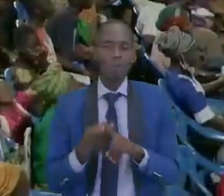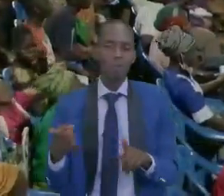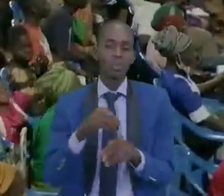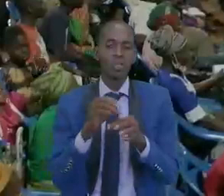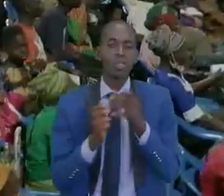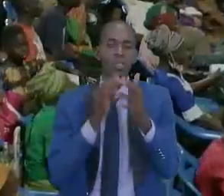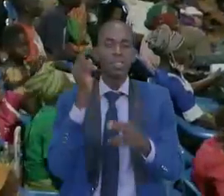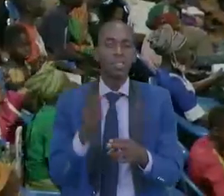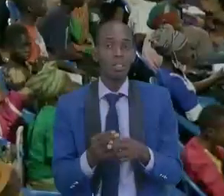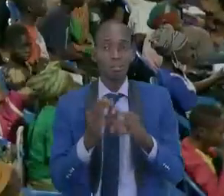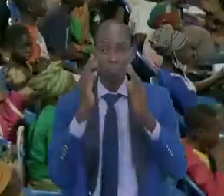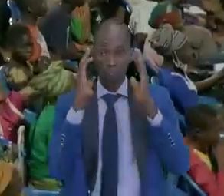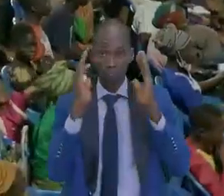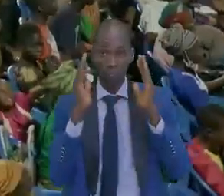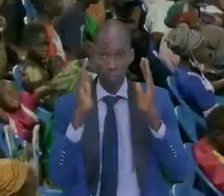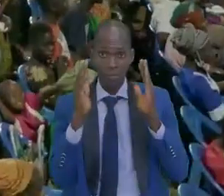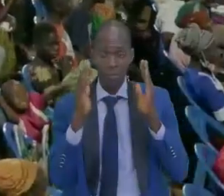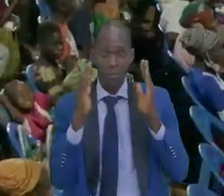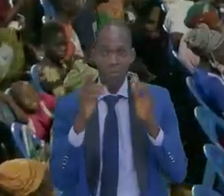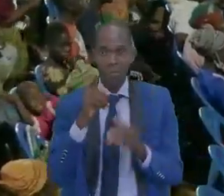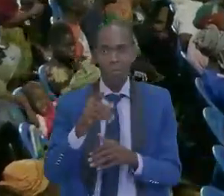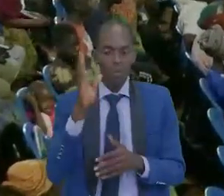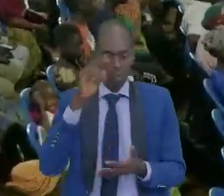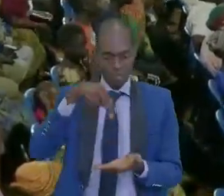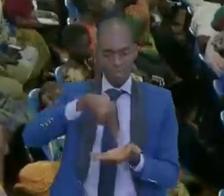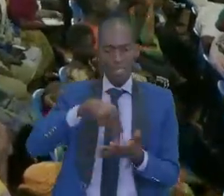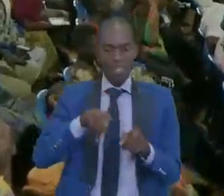Look up here. You'll stand up like I'm standing.